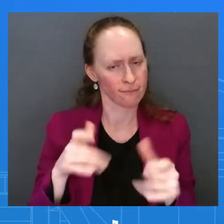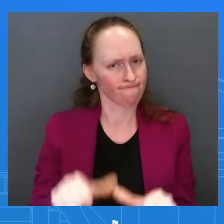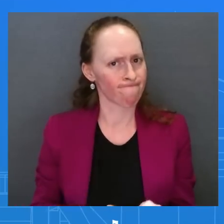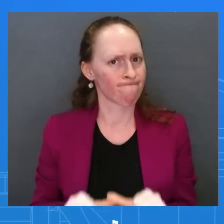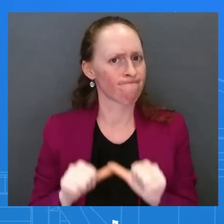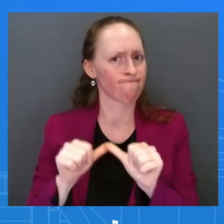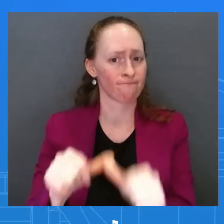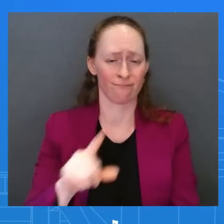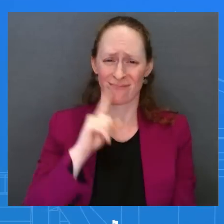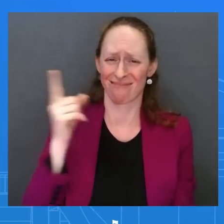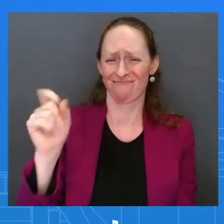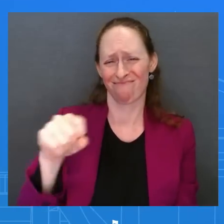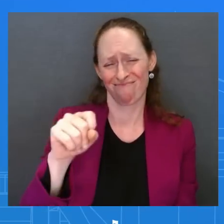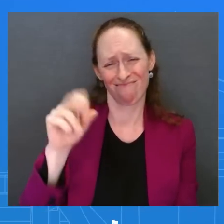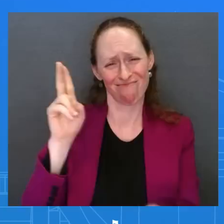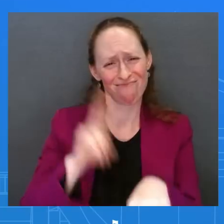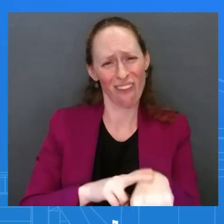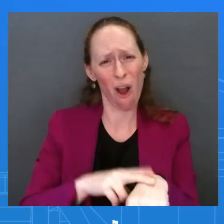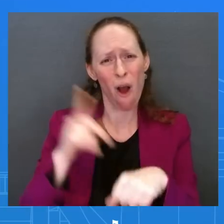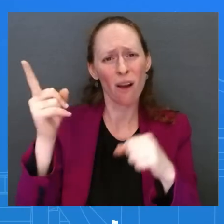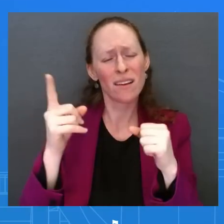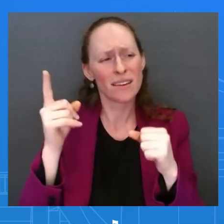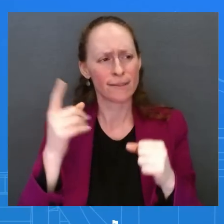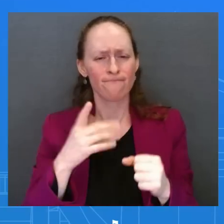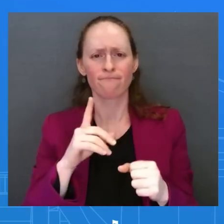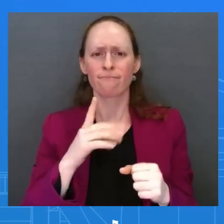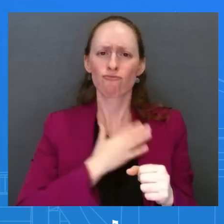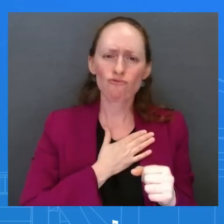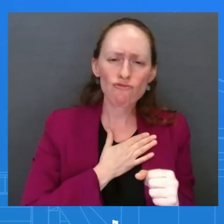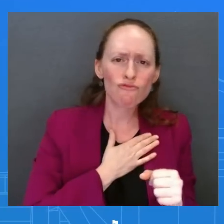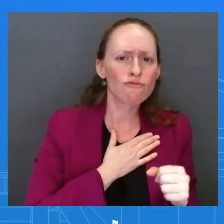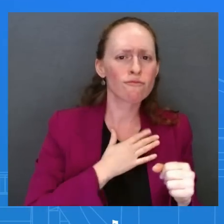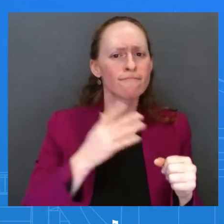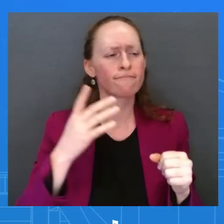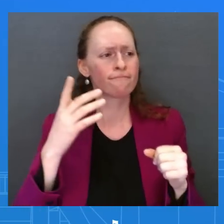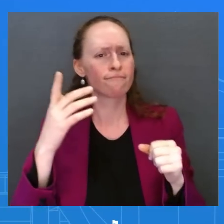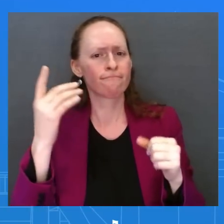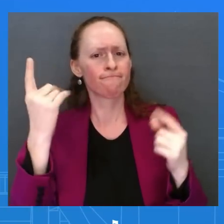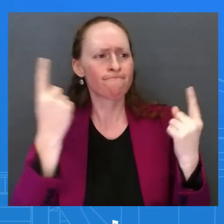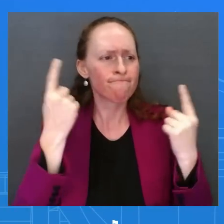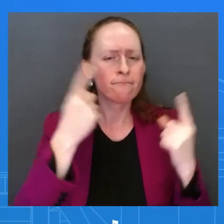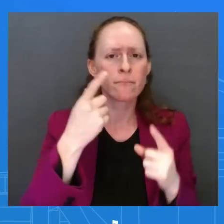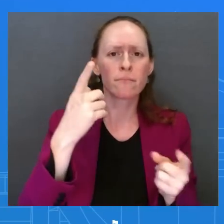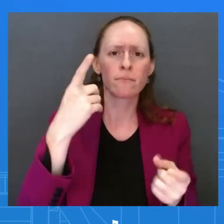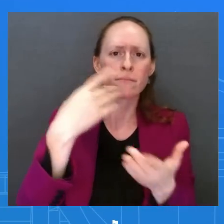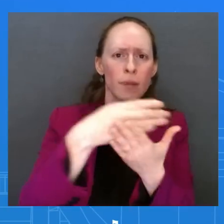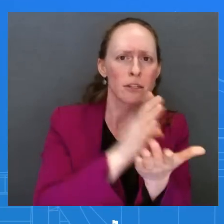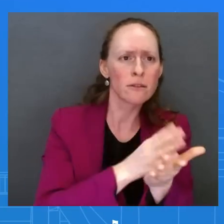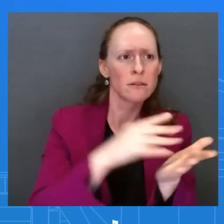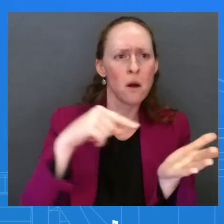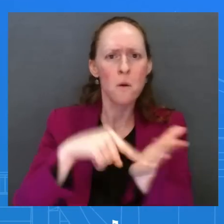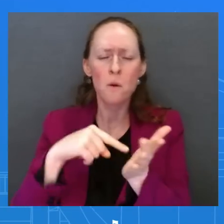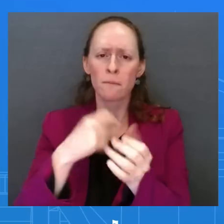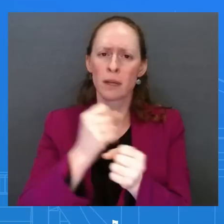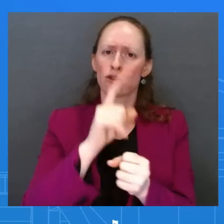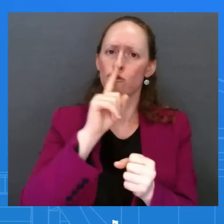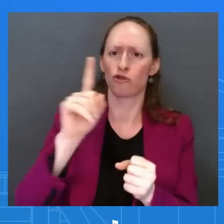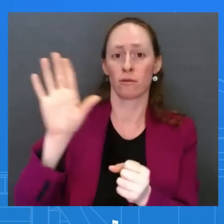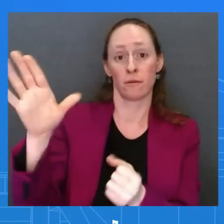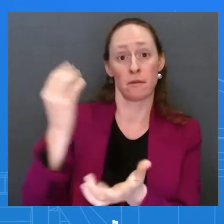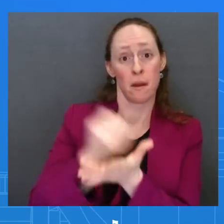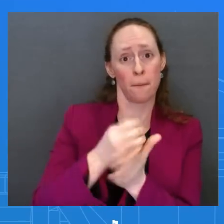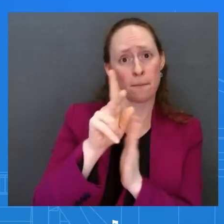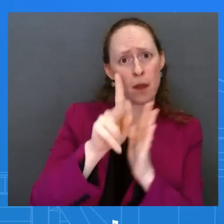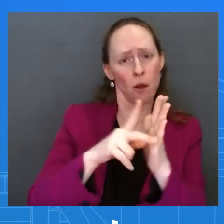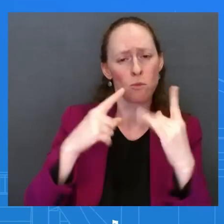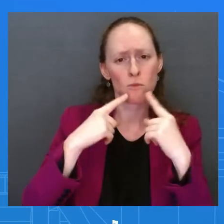action and moved forward with making sure that his economic policy does just that. Look, more broadly as it relates to the student loan, we've